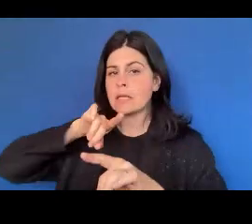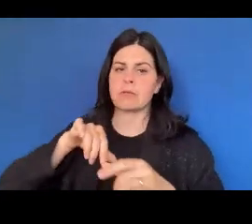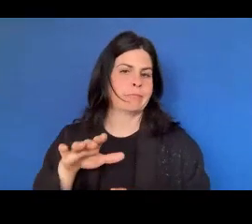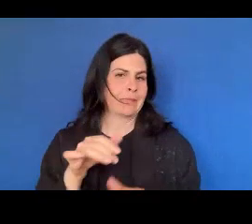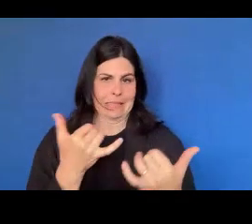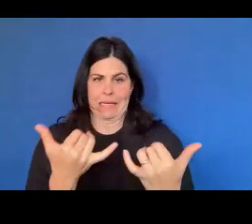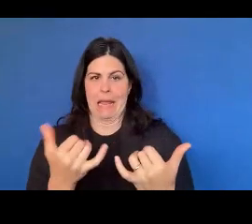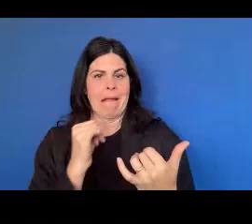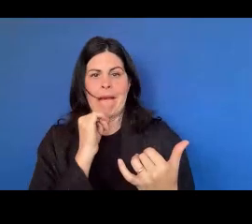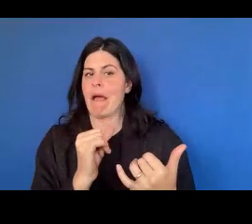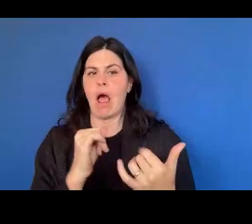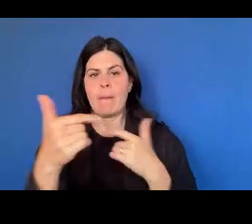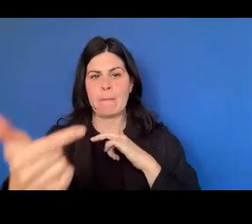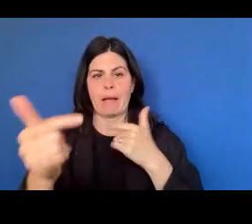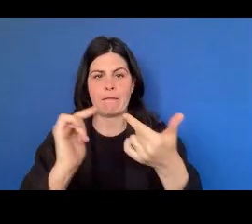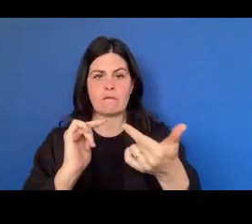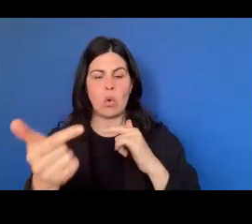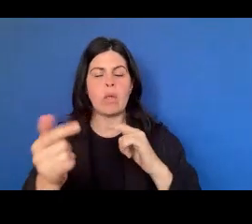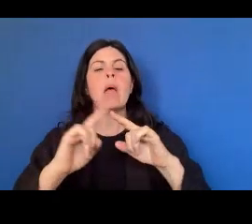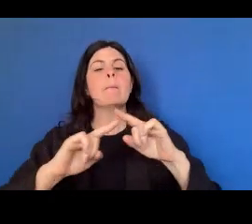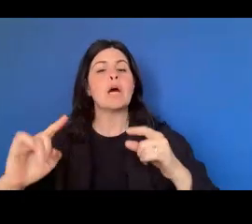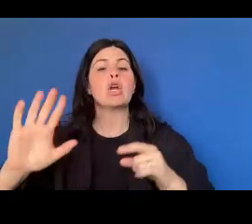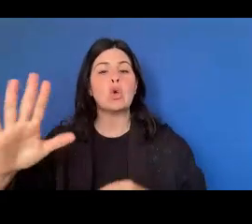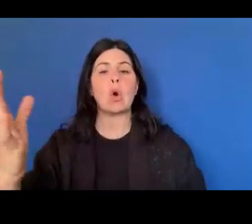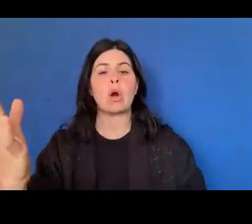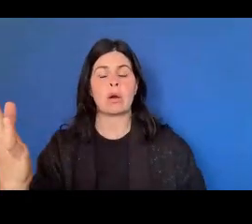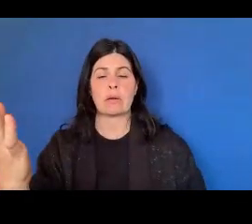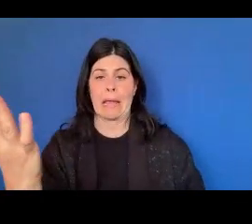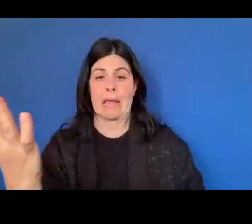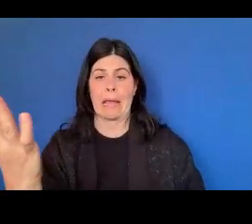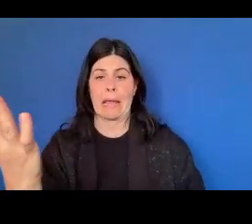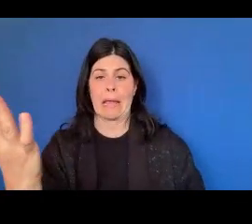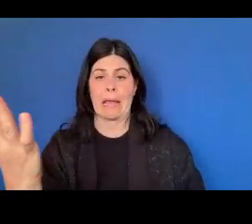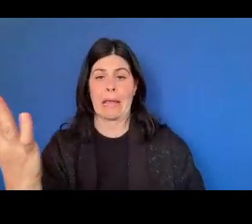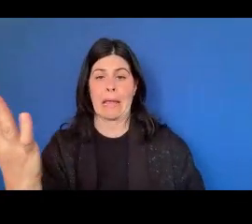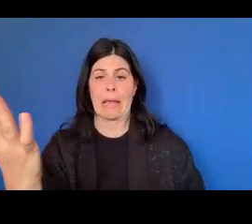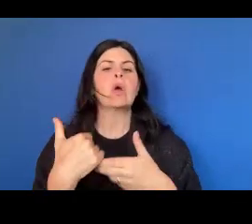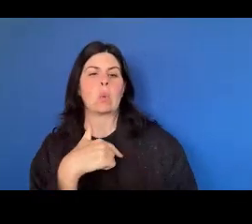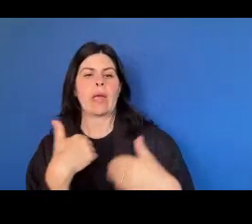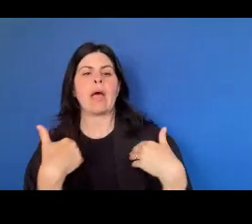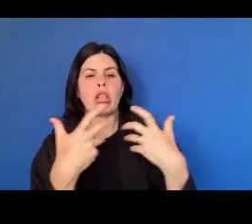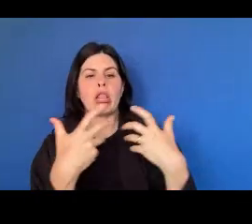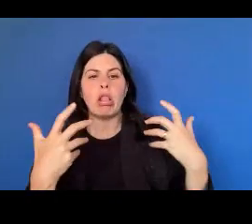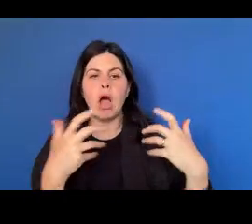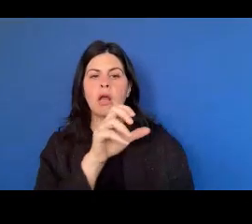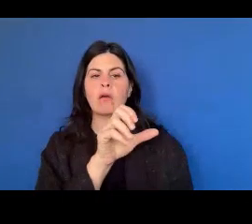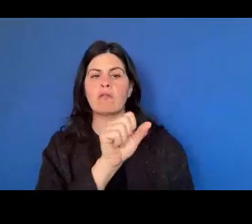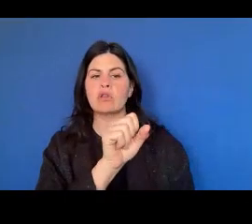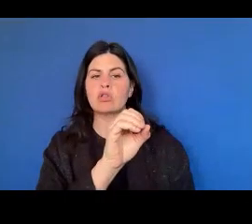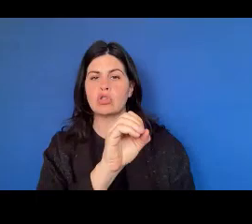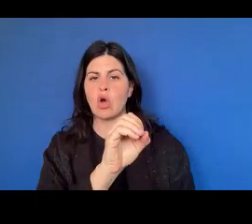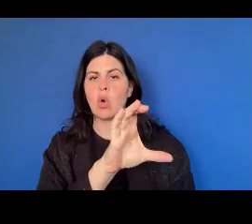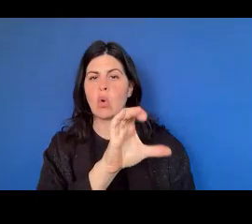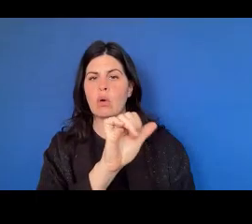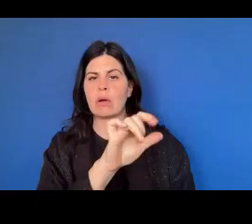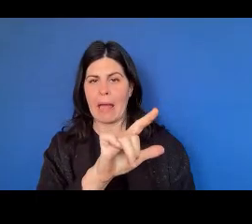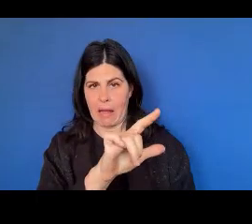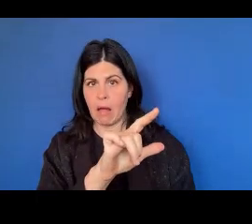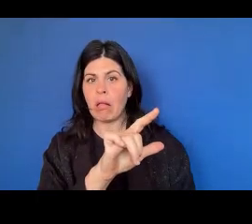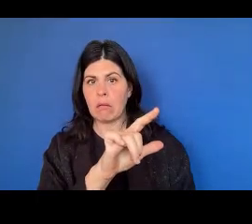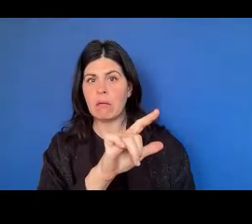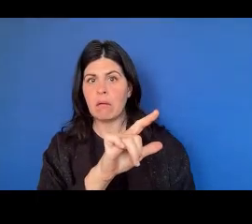back and forth. We are collecting your input. We have a lot of SoCalGas people that are listening to those comments, and we will be